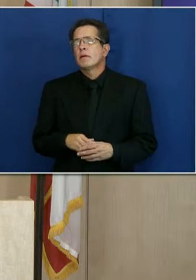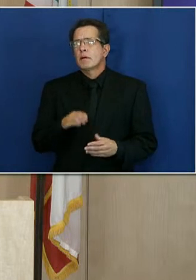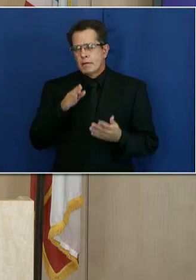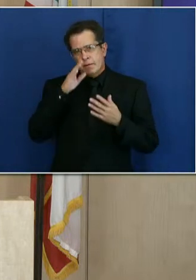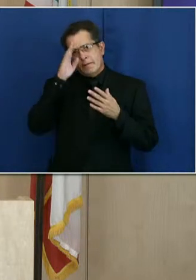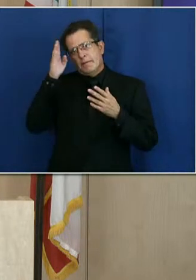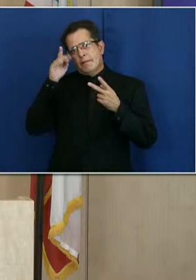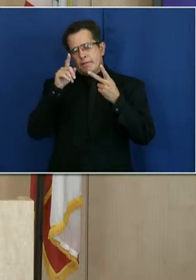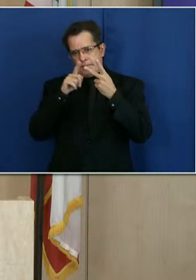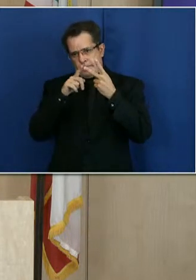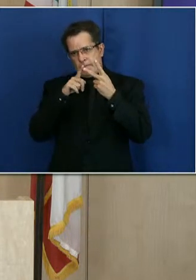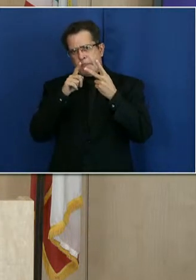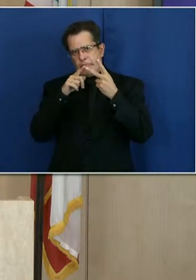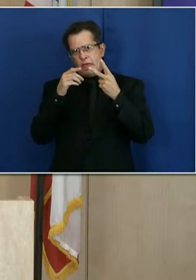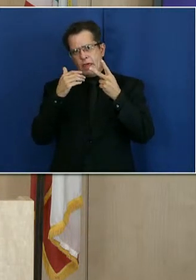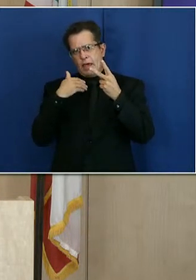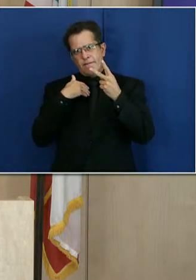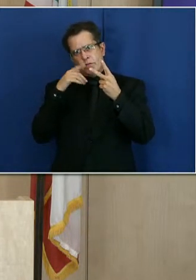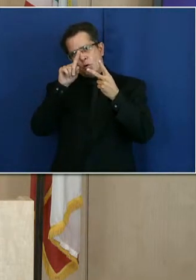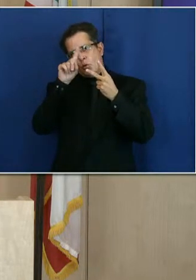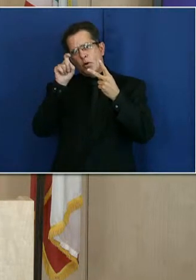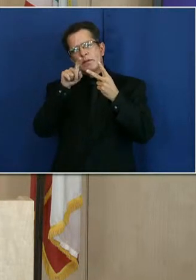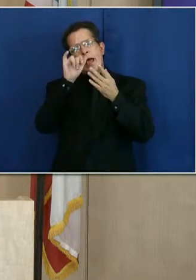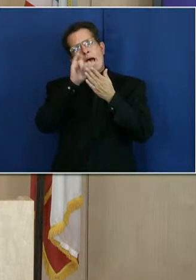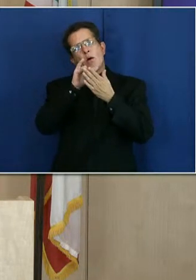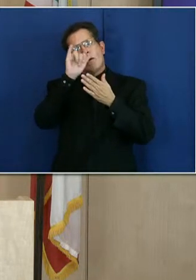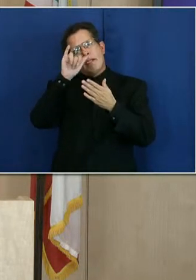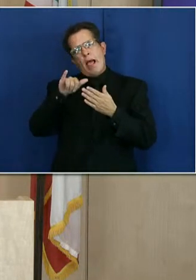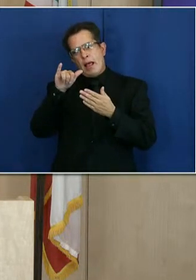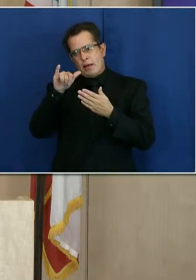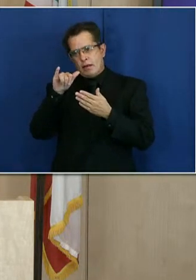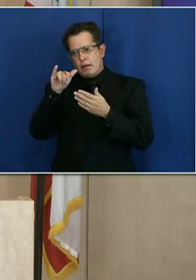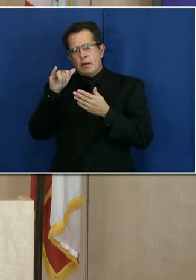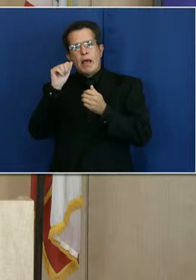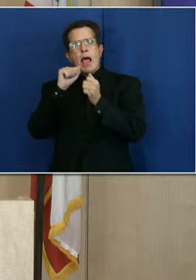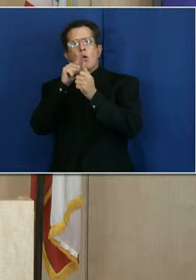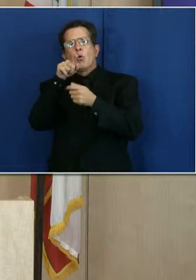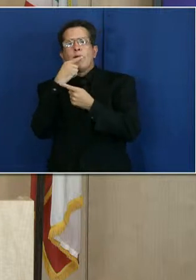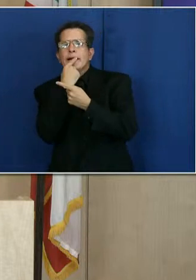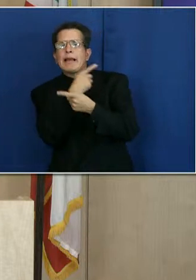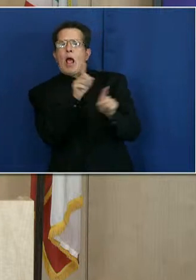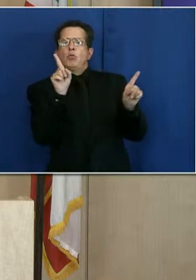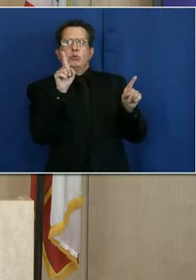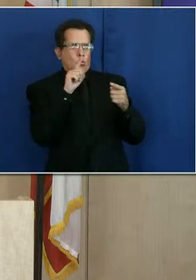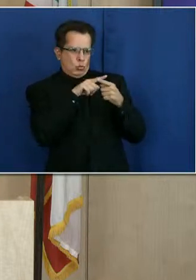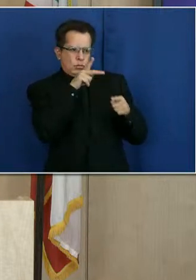And sorry, how is that information being passed down to residents in the area?